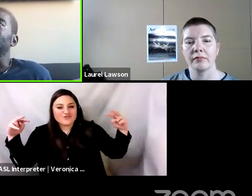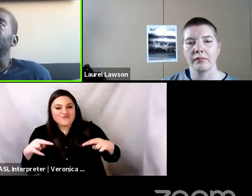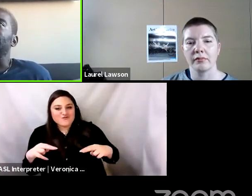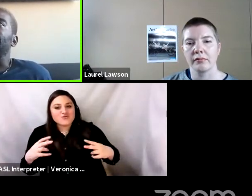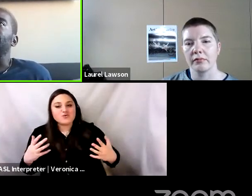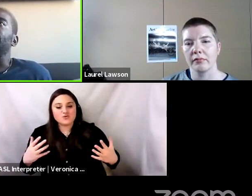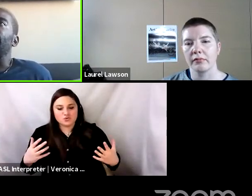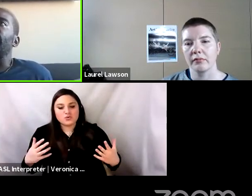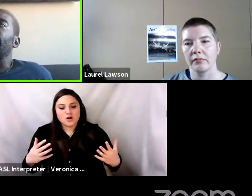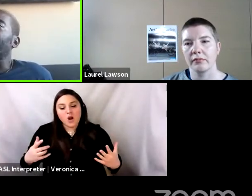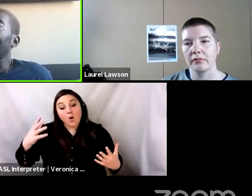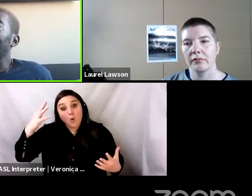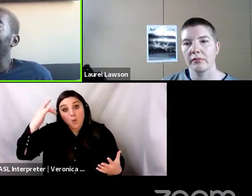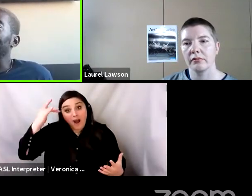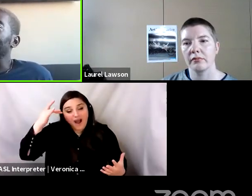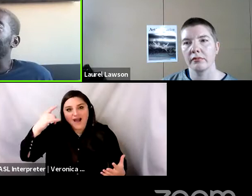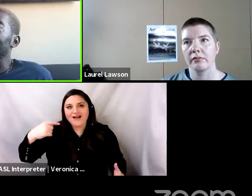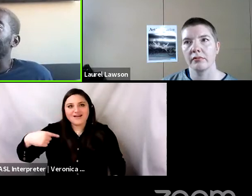very easy to get